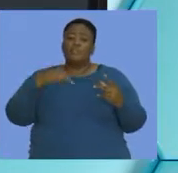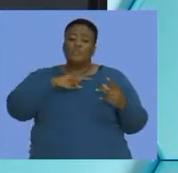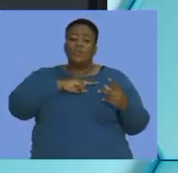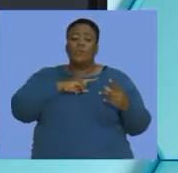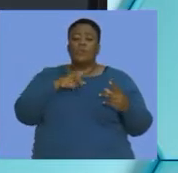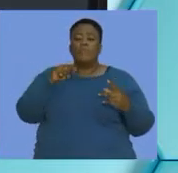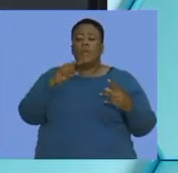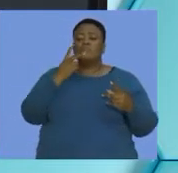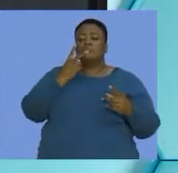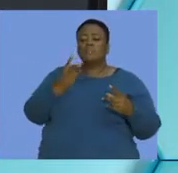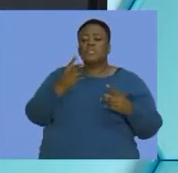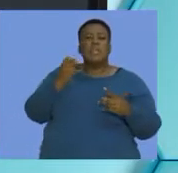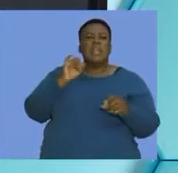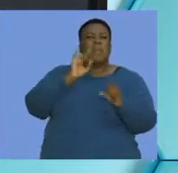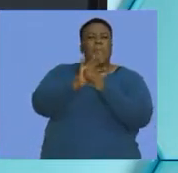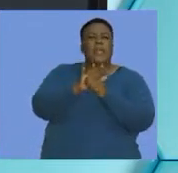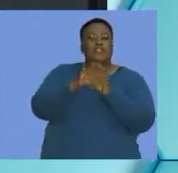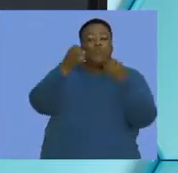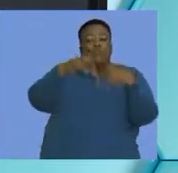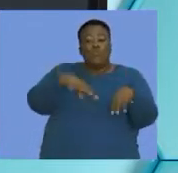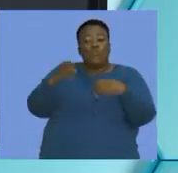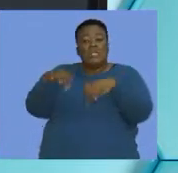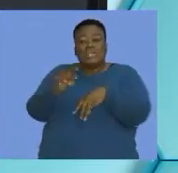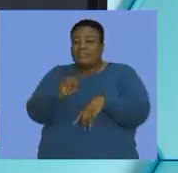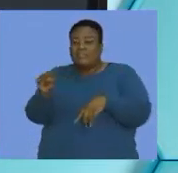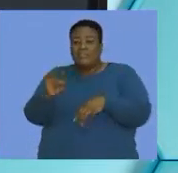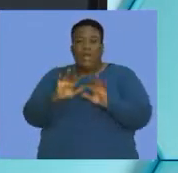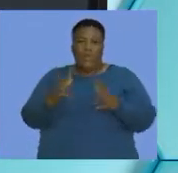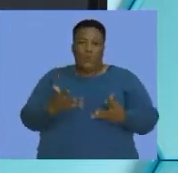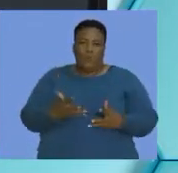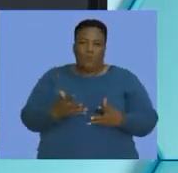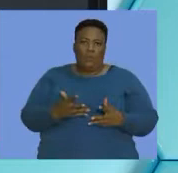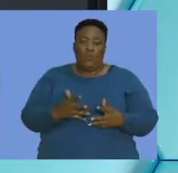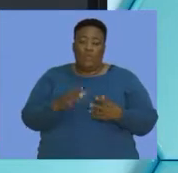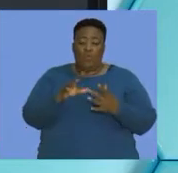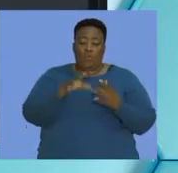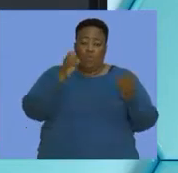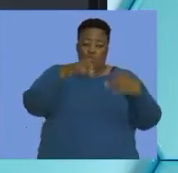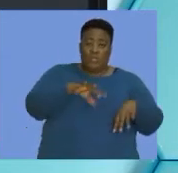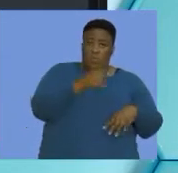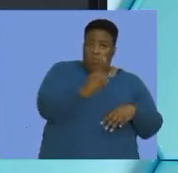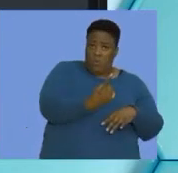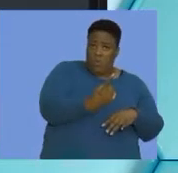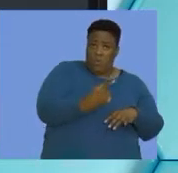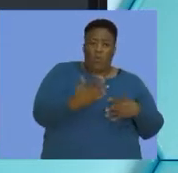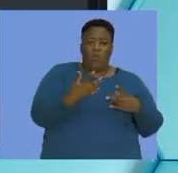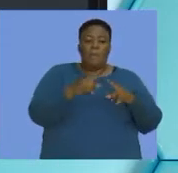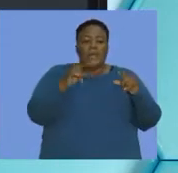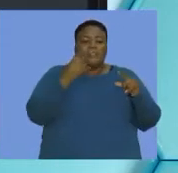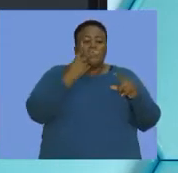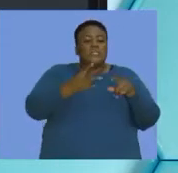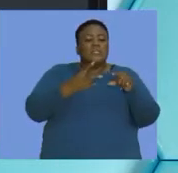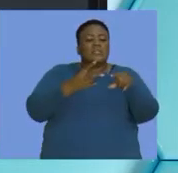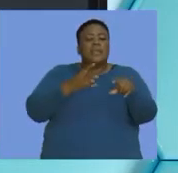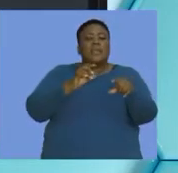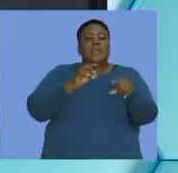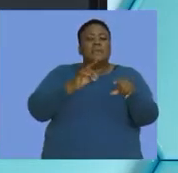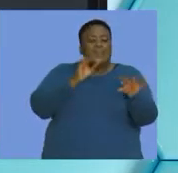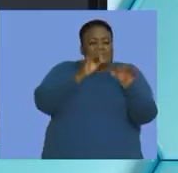of losing these species, not just on the one species, but in terms of what is the impact it has on the